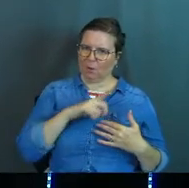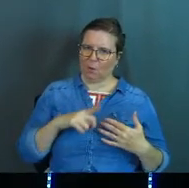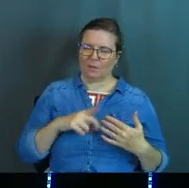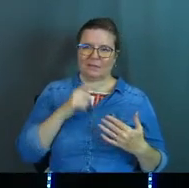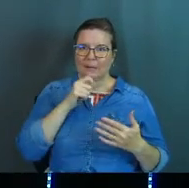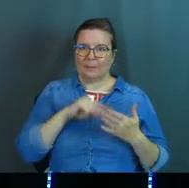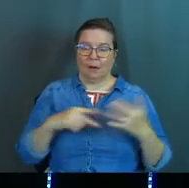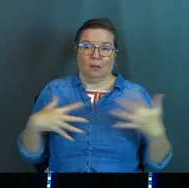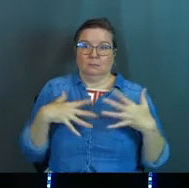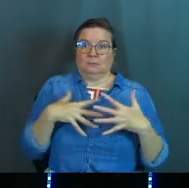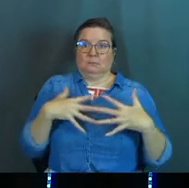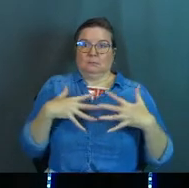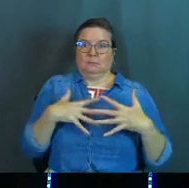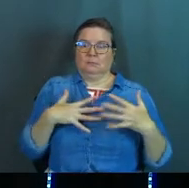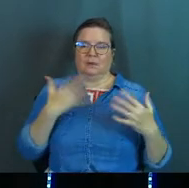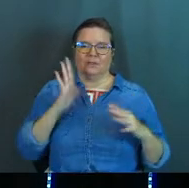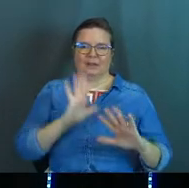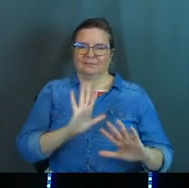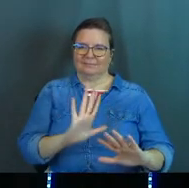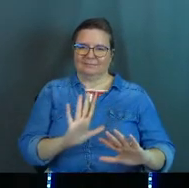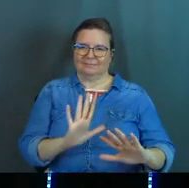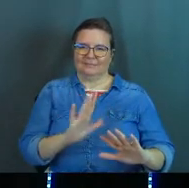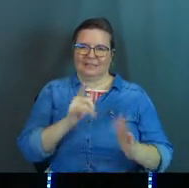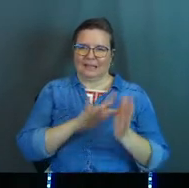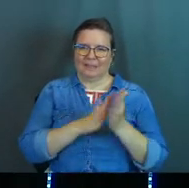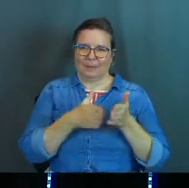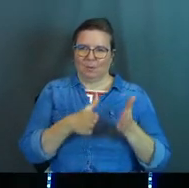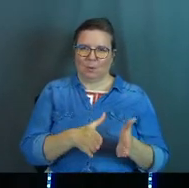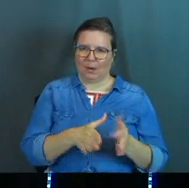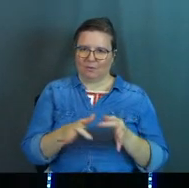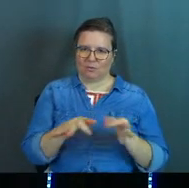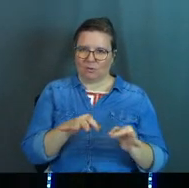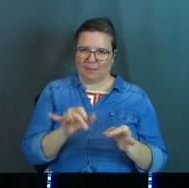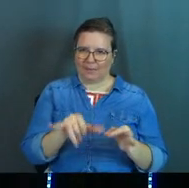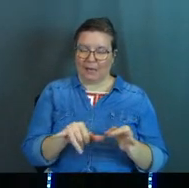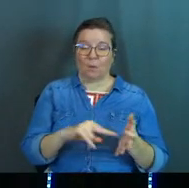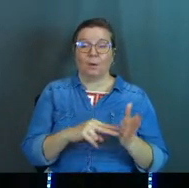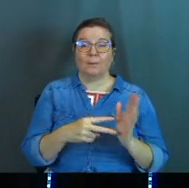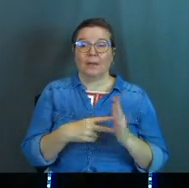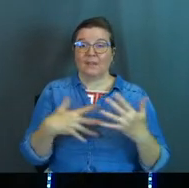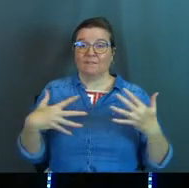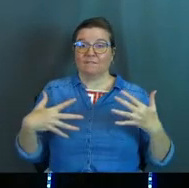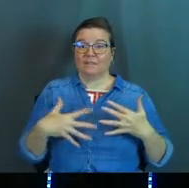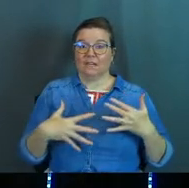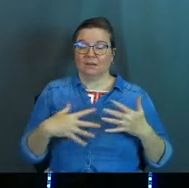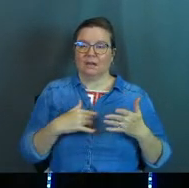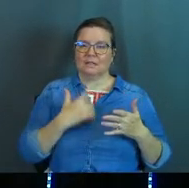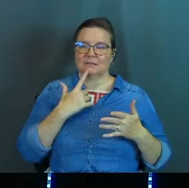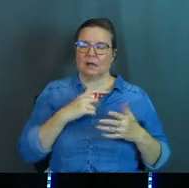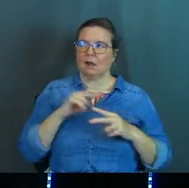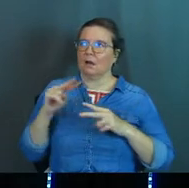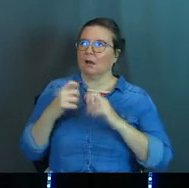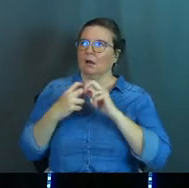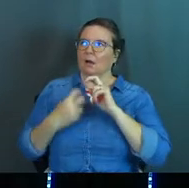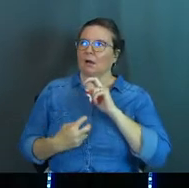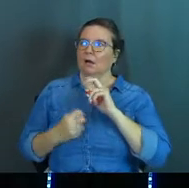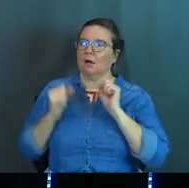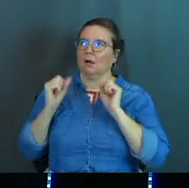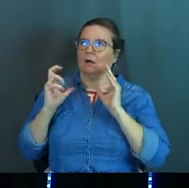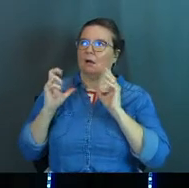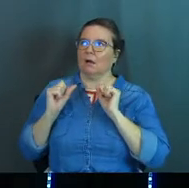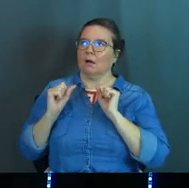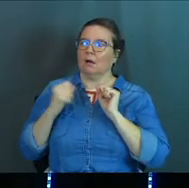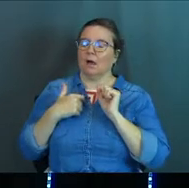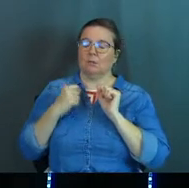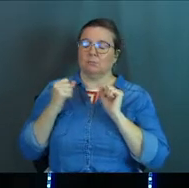Fear of the Lord does not mean I'm scared of God. That's not the biblical way of describing that. What it means by fear of the Lord is I stand in awe of him.